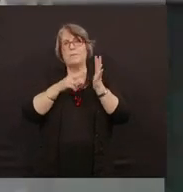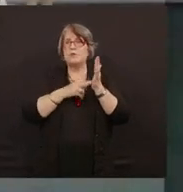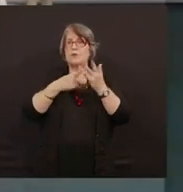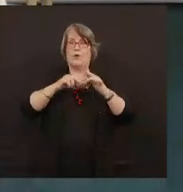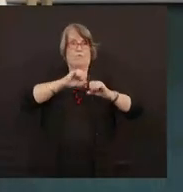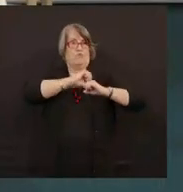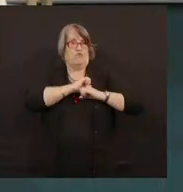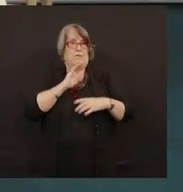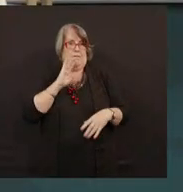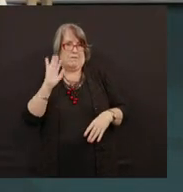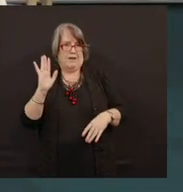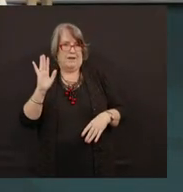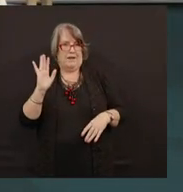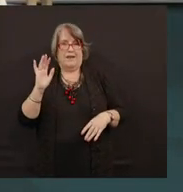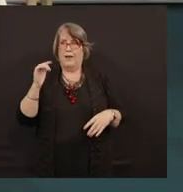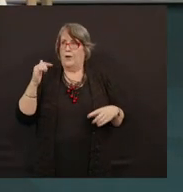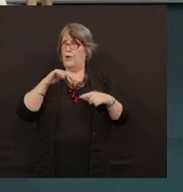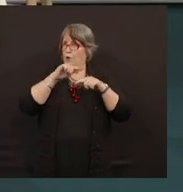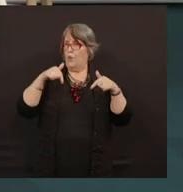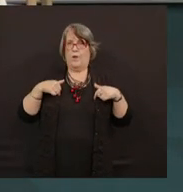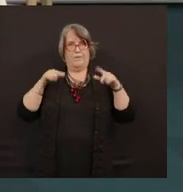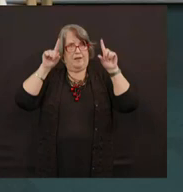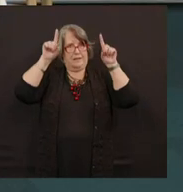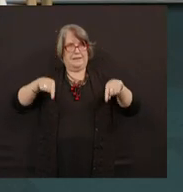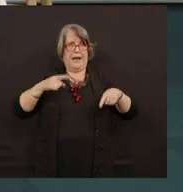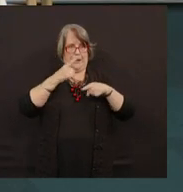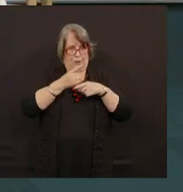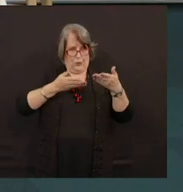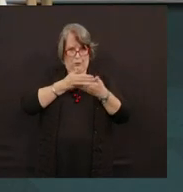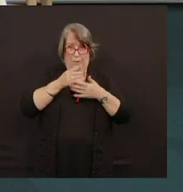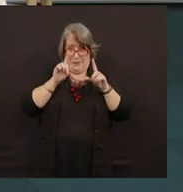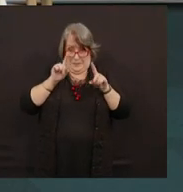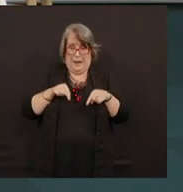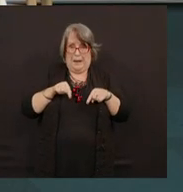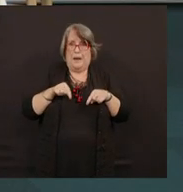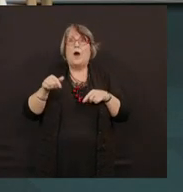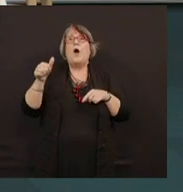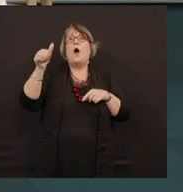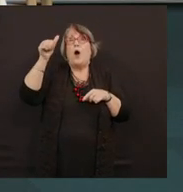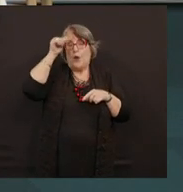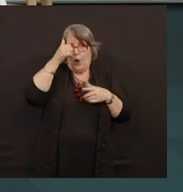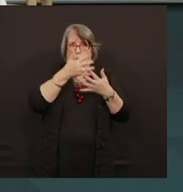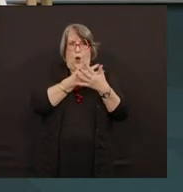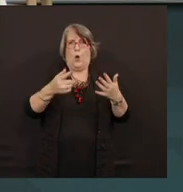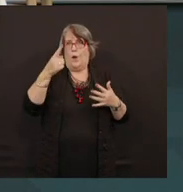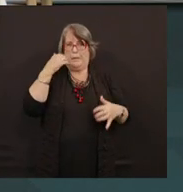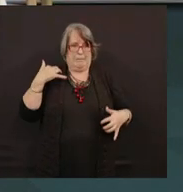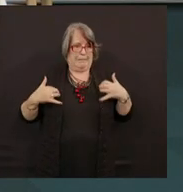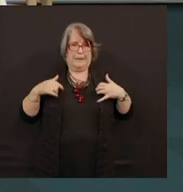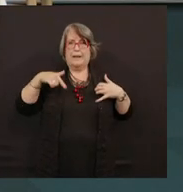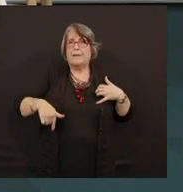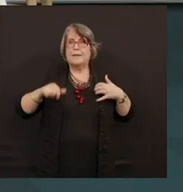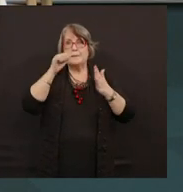Lecture. I think it is, we've just started the conversation, and I know that there have been a lot of people interested in